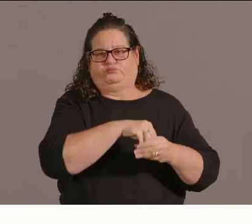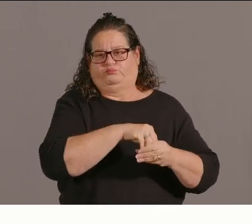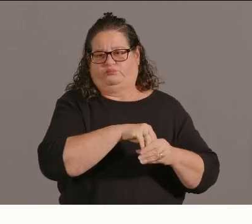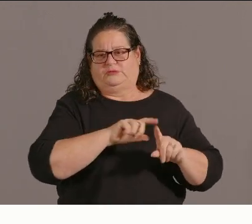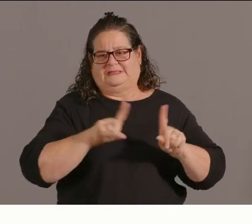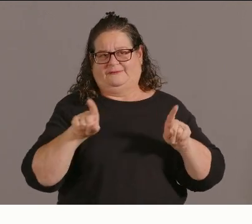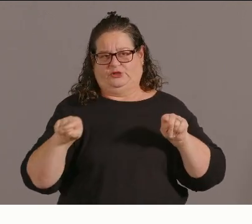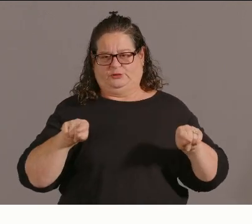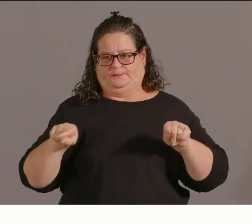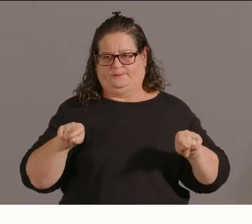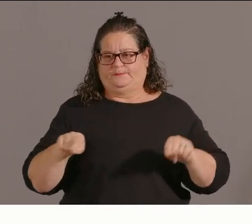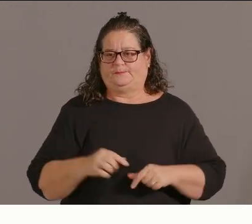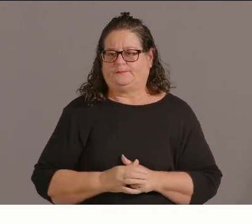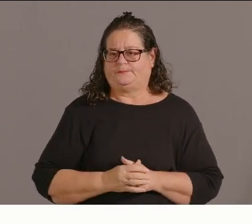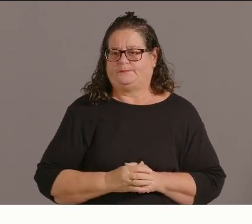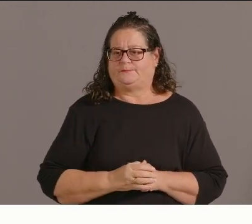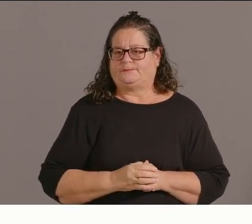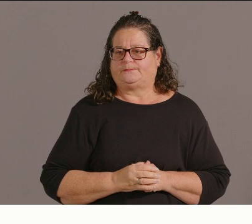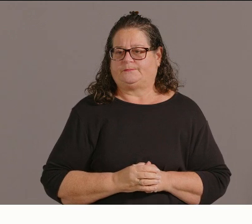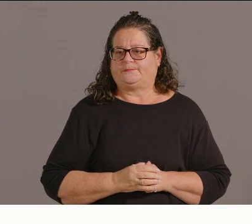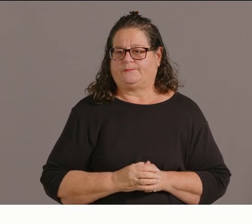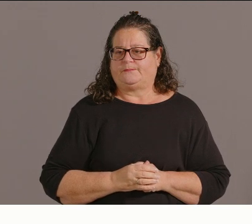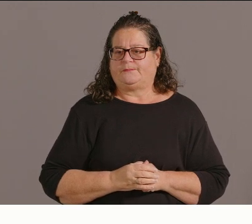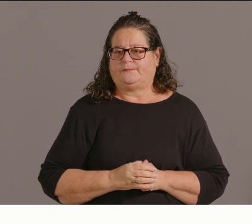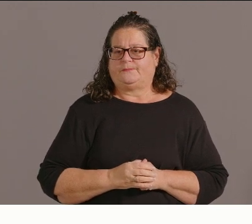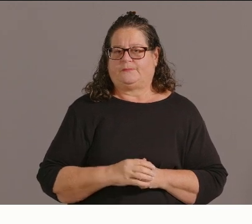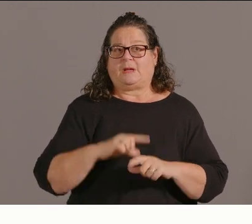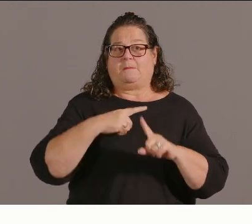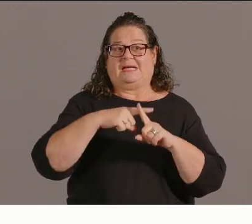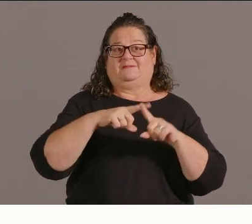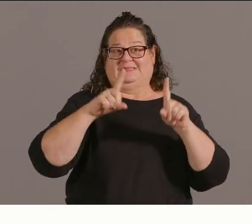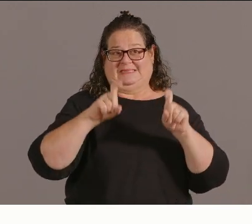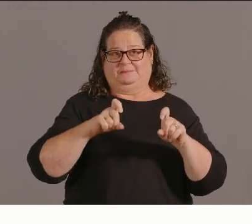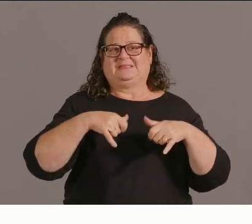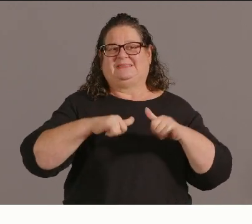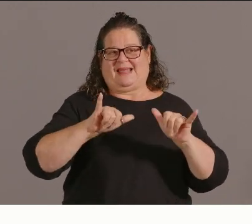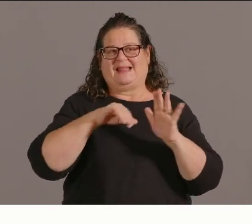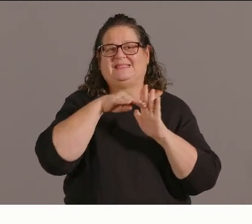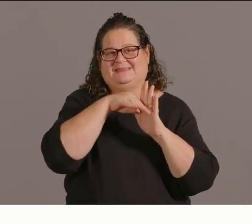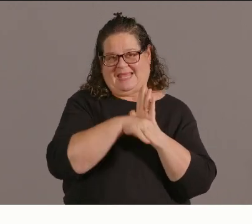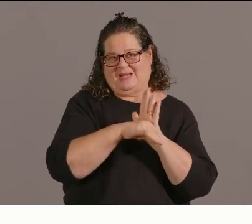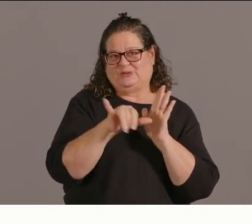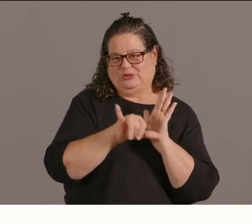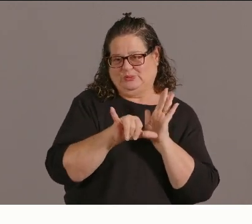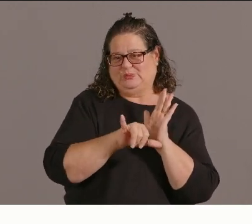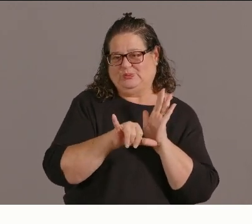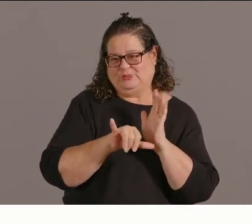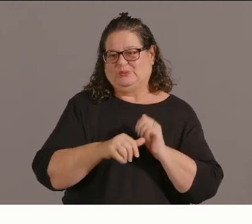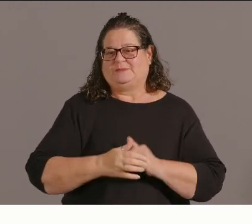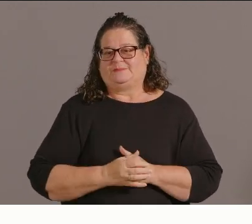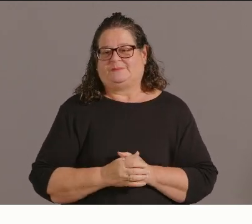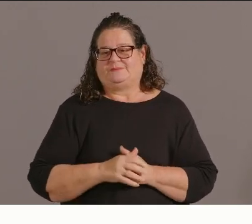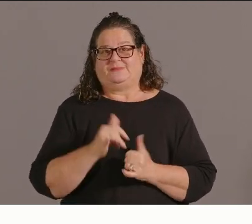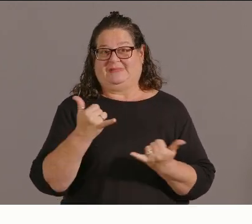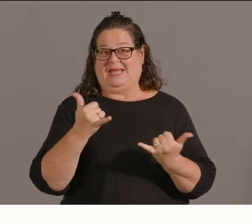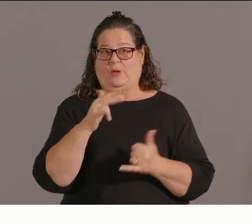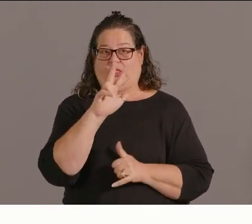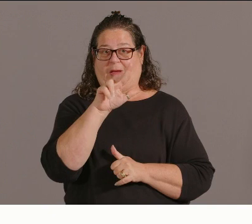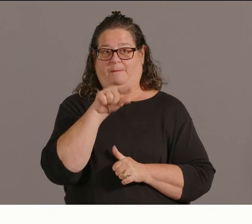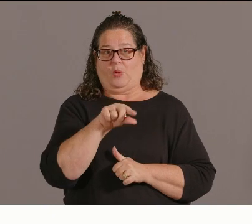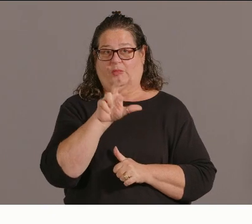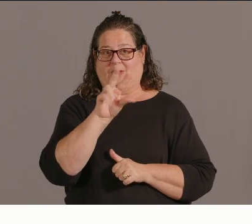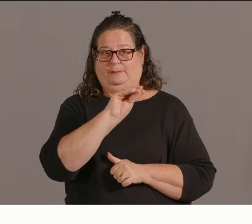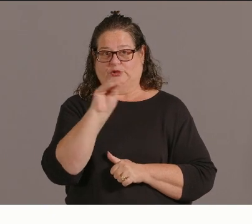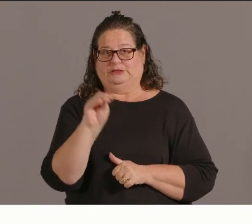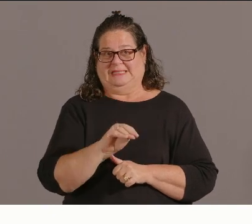transmission in Arizona. The current week, we're currently at 3.3%, which is below that 5%, and that's a very